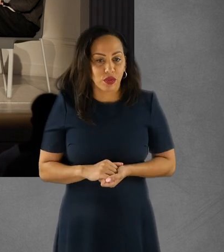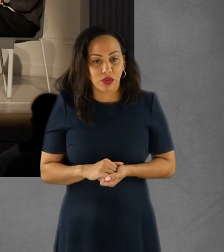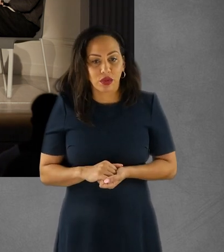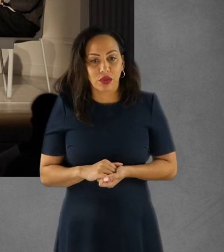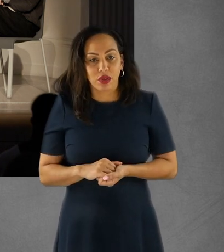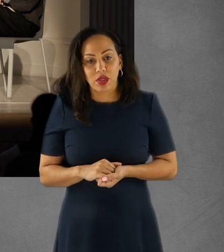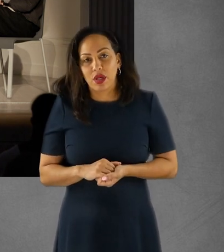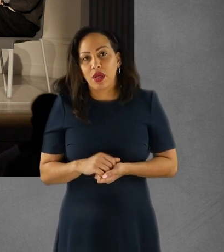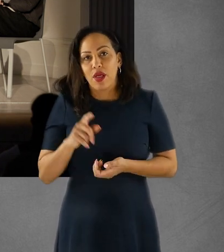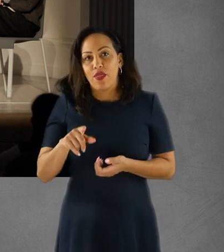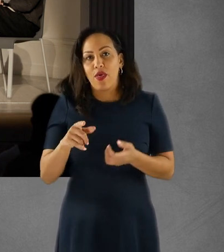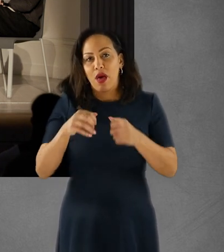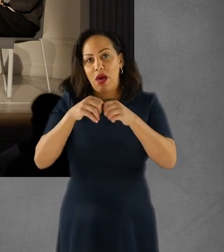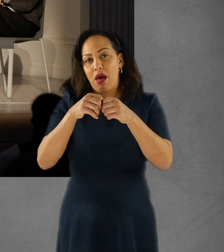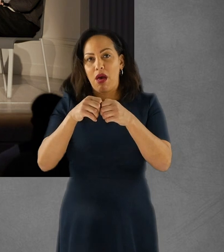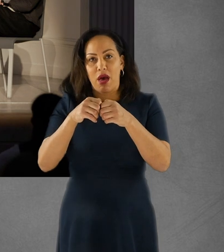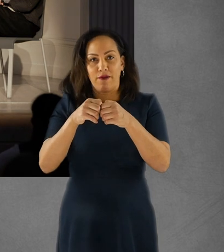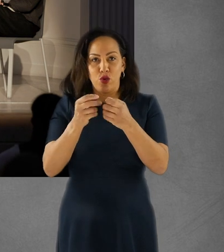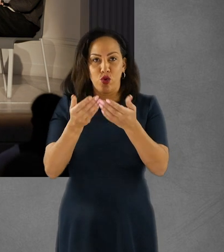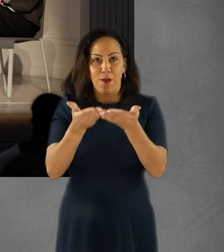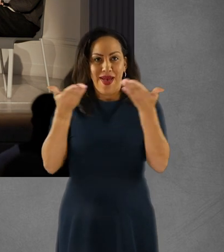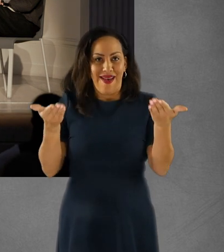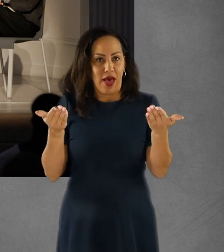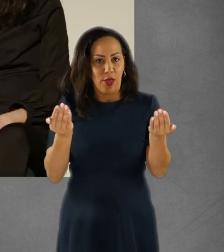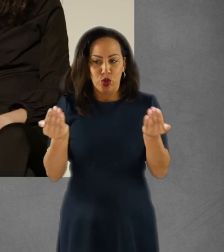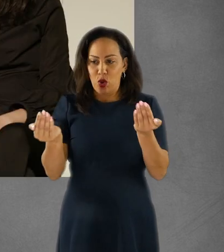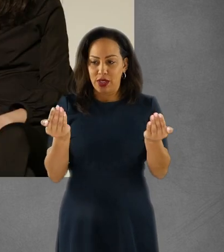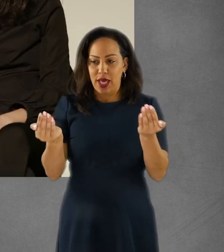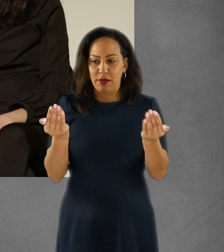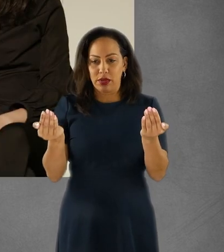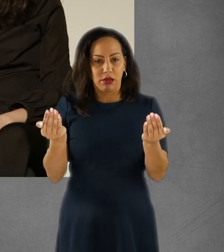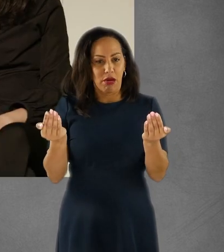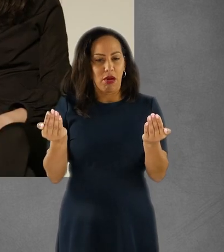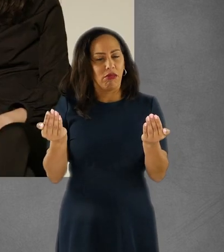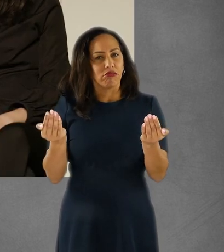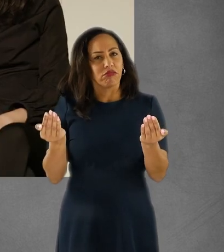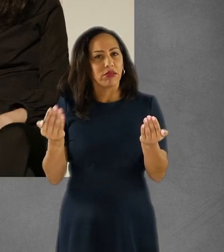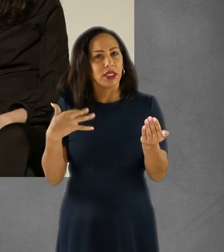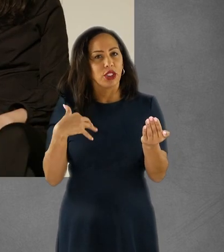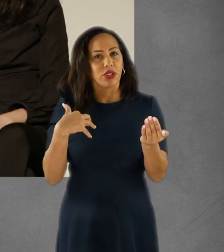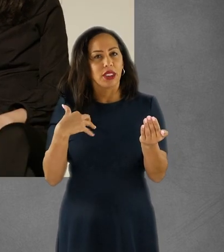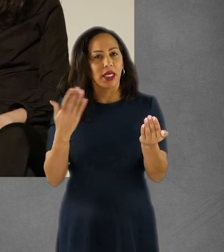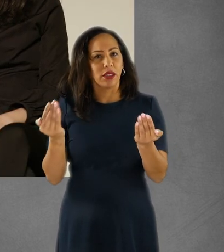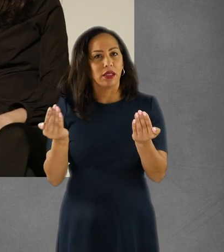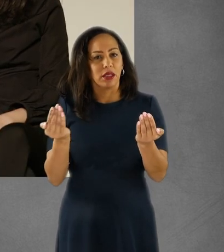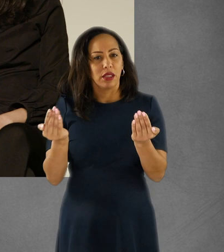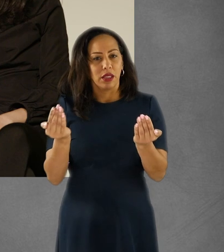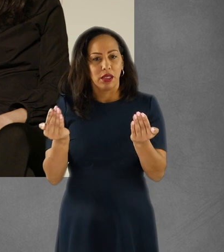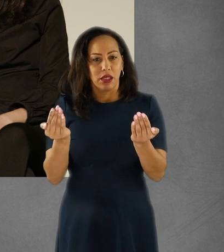up, is another one of the sort of ways in which the work winds its way into